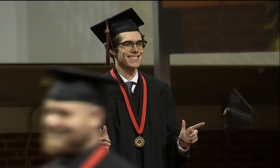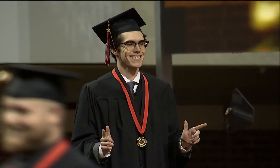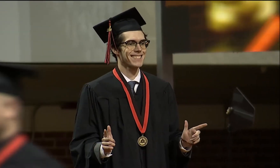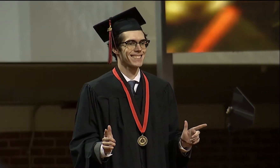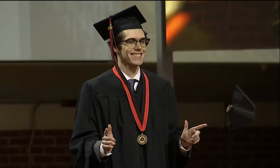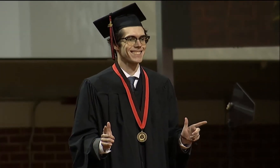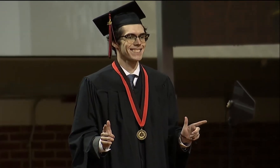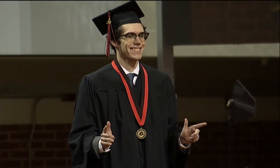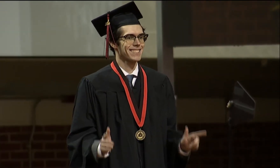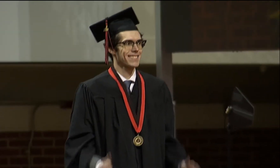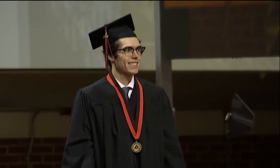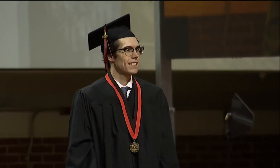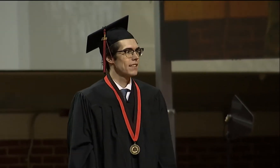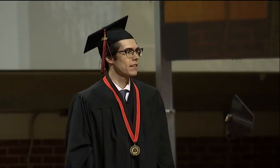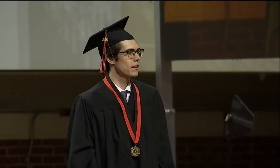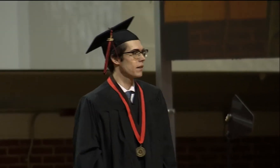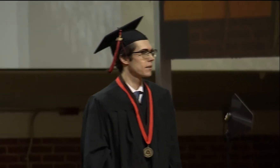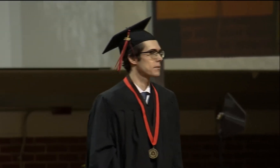Zachary Hearn.